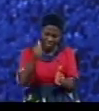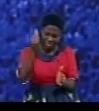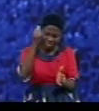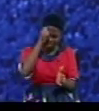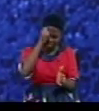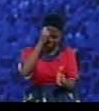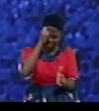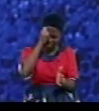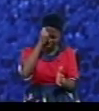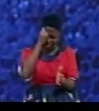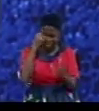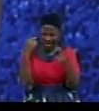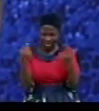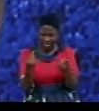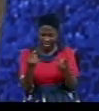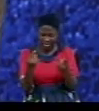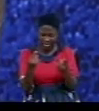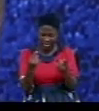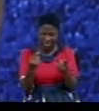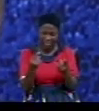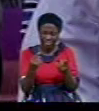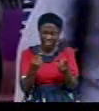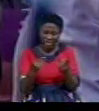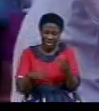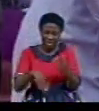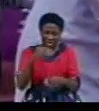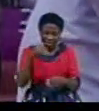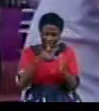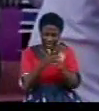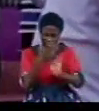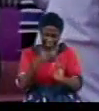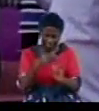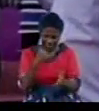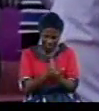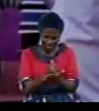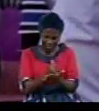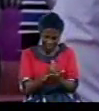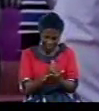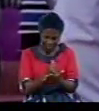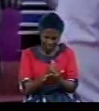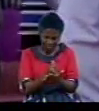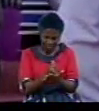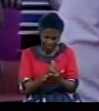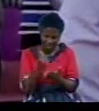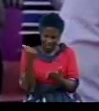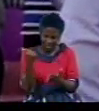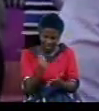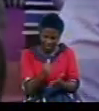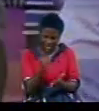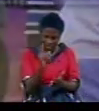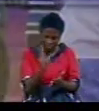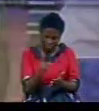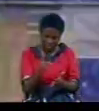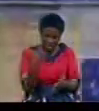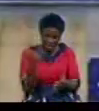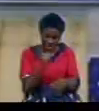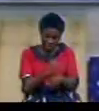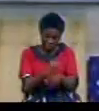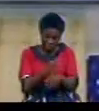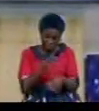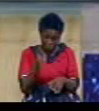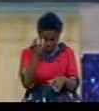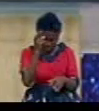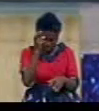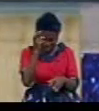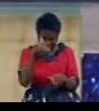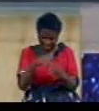nature and that embracing in Jesus name any work of the devil